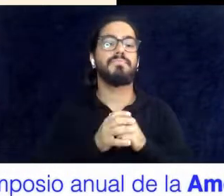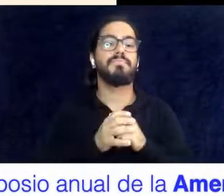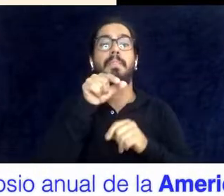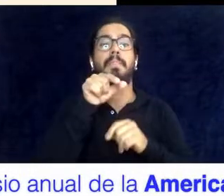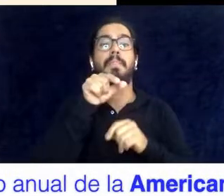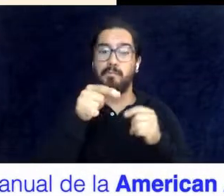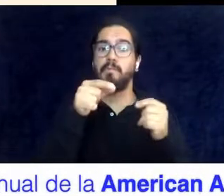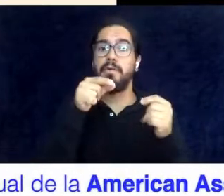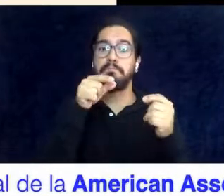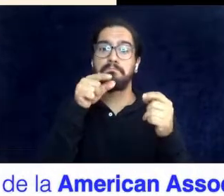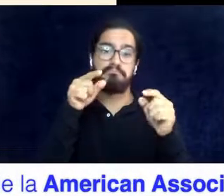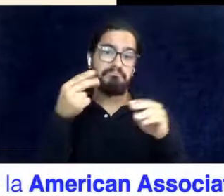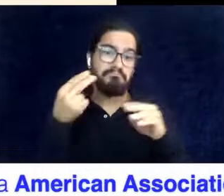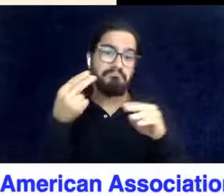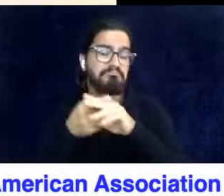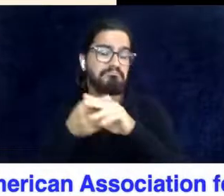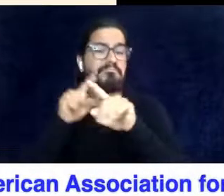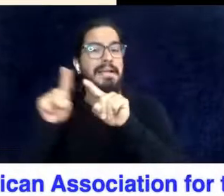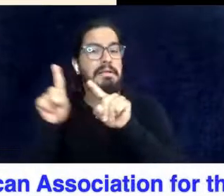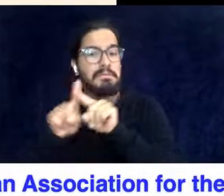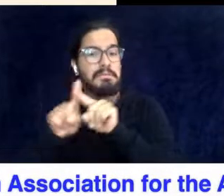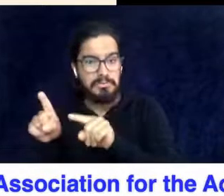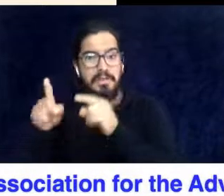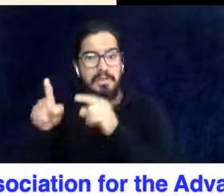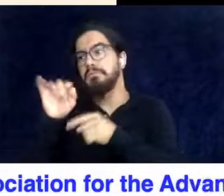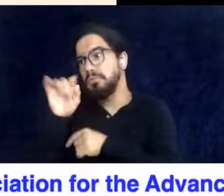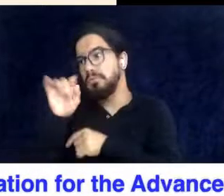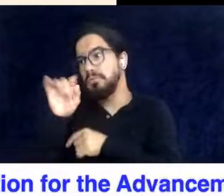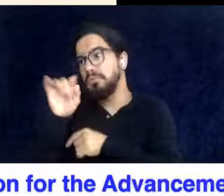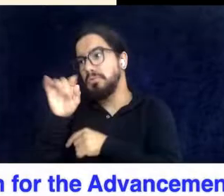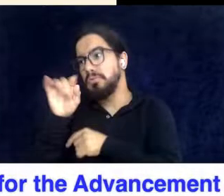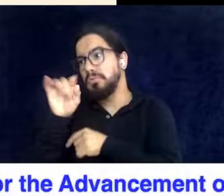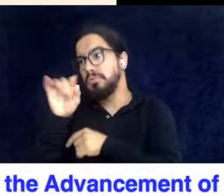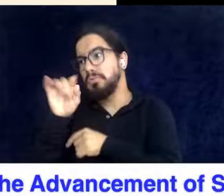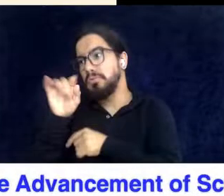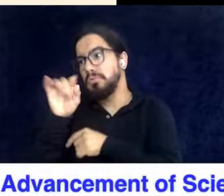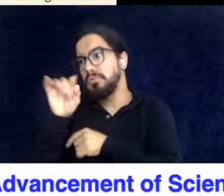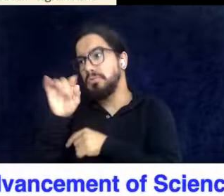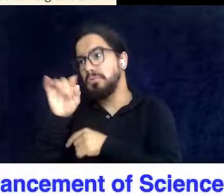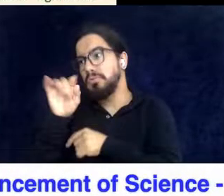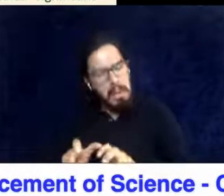with the use of different bioinformatical tools, we analyzed the data. Next.